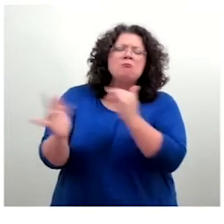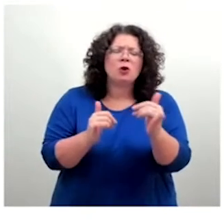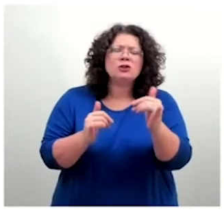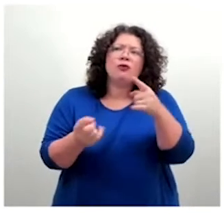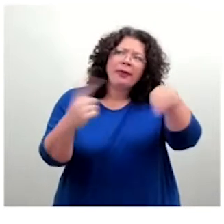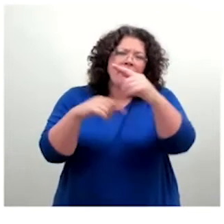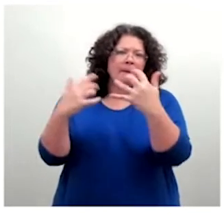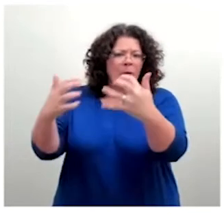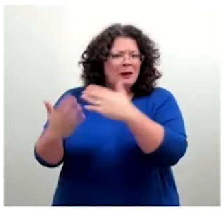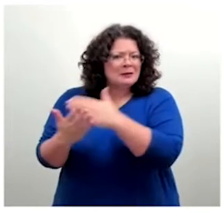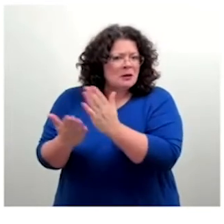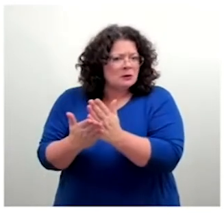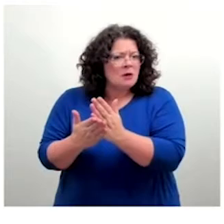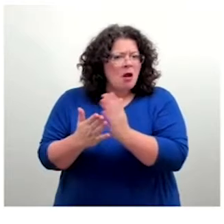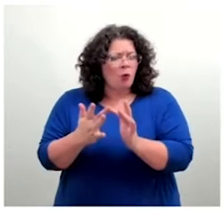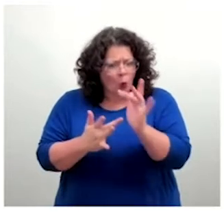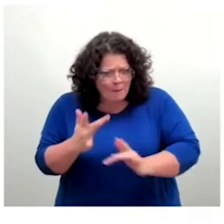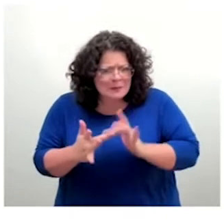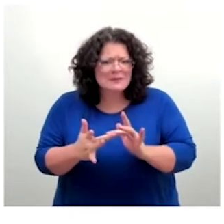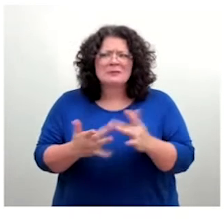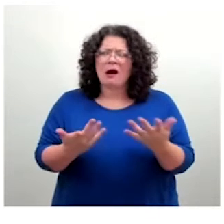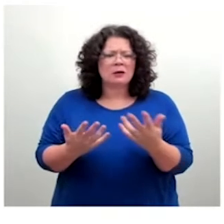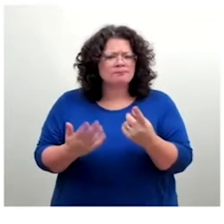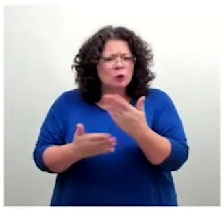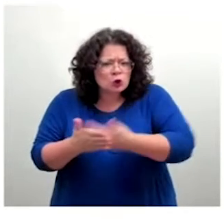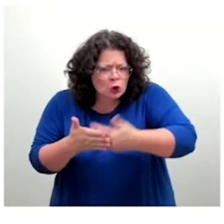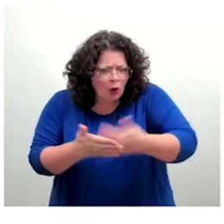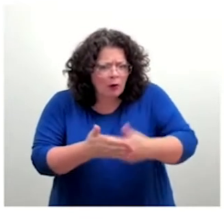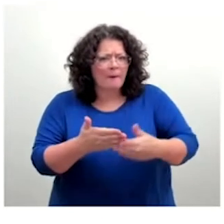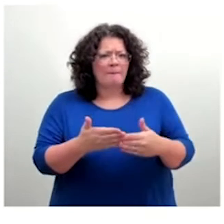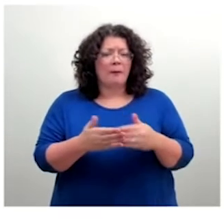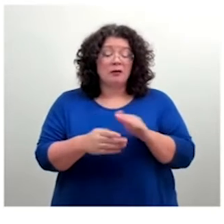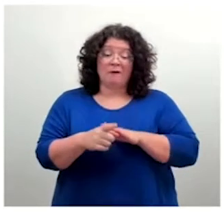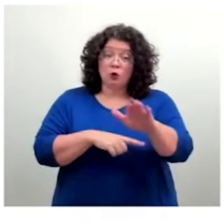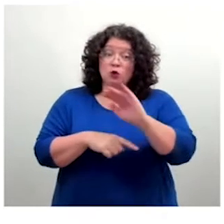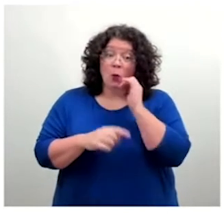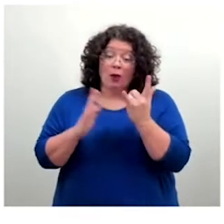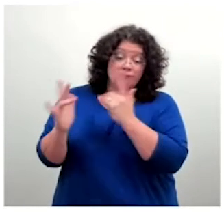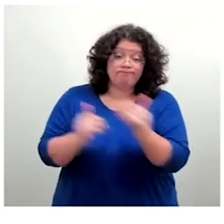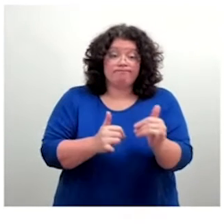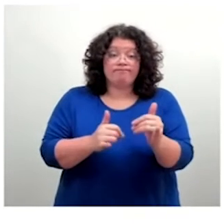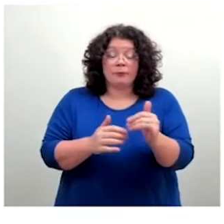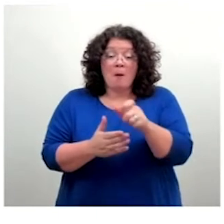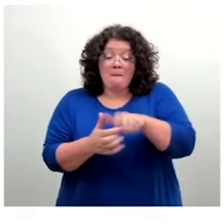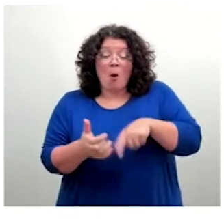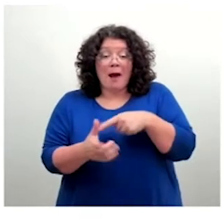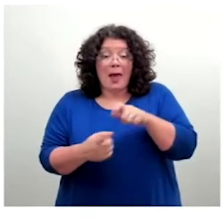in online accessibility. We're also responsible for enforcing the requirement to publish accessibility